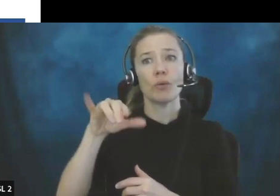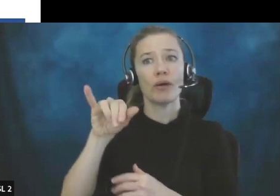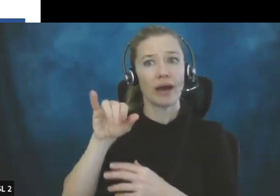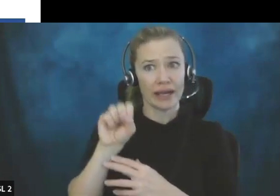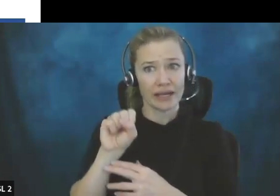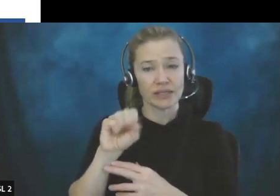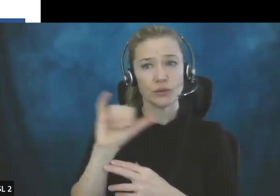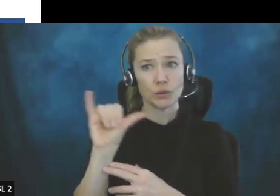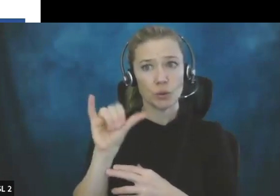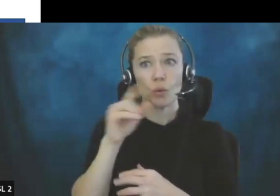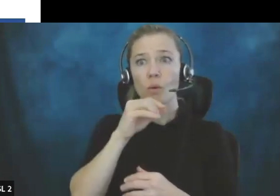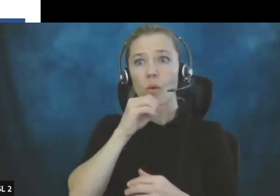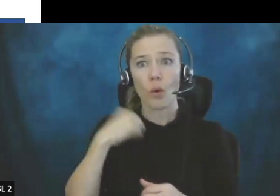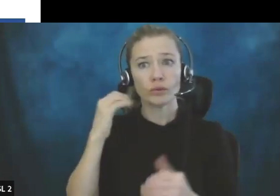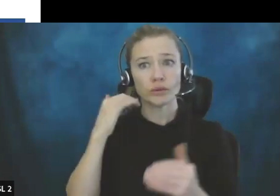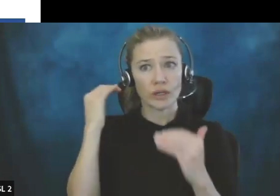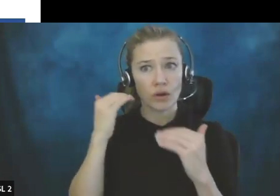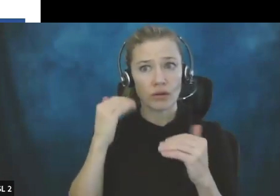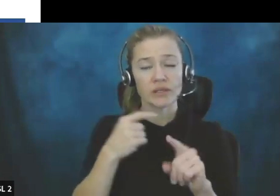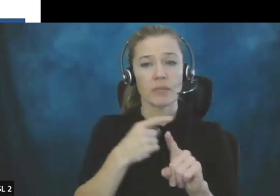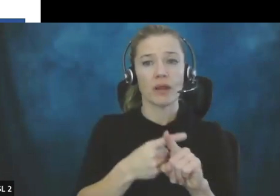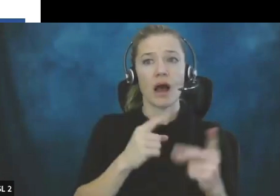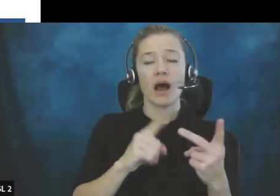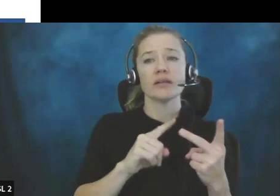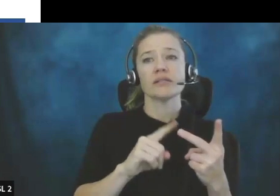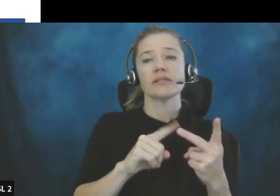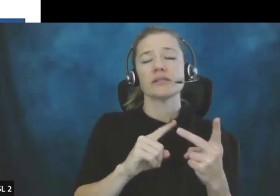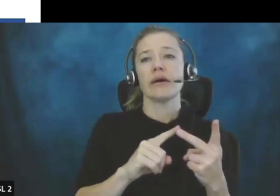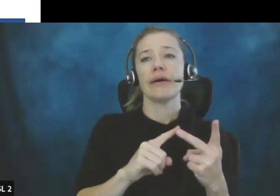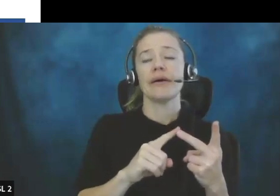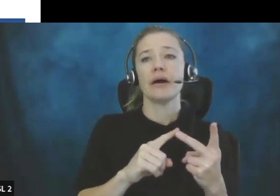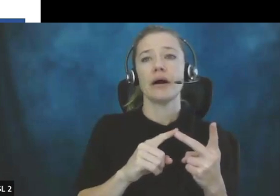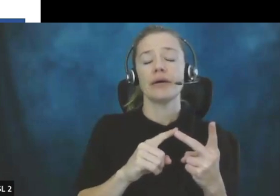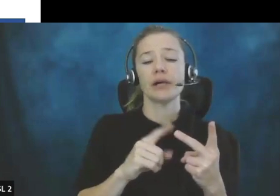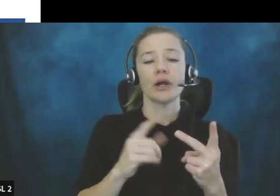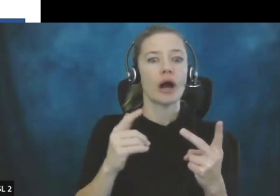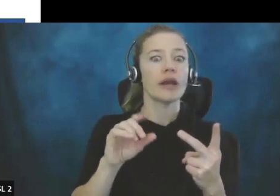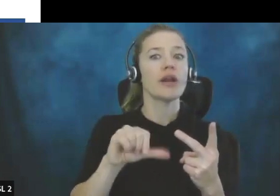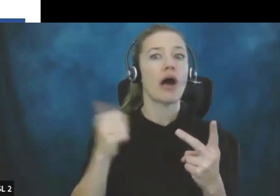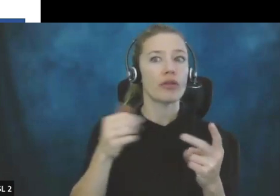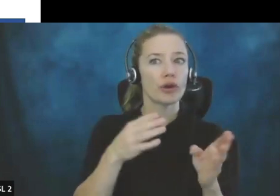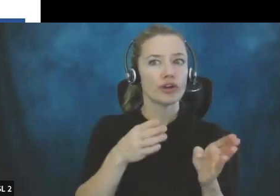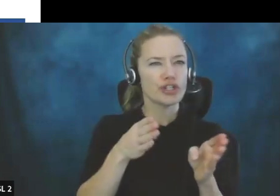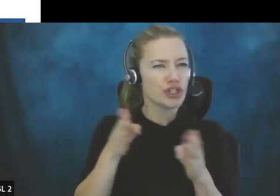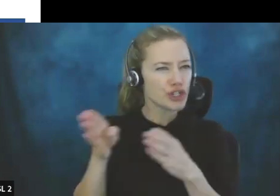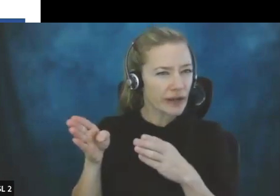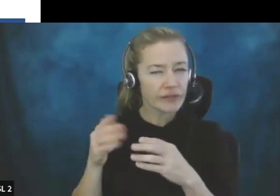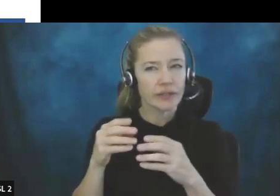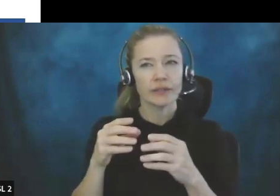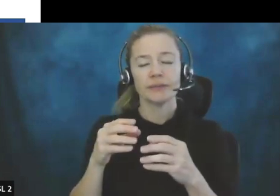LGBTQIA plus individuals who are older adults, also demographic shifting